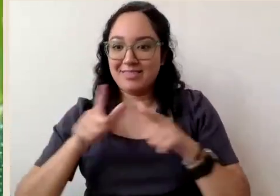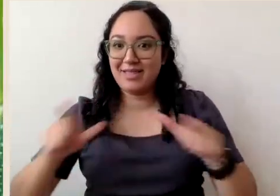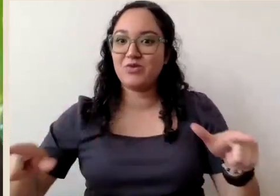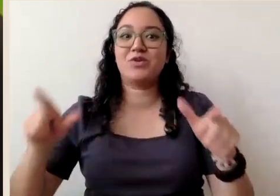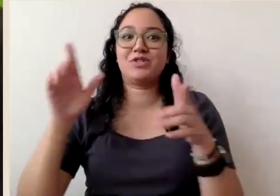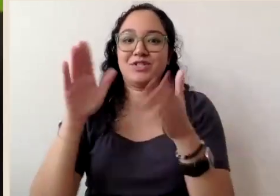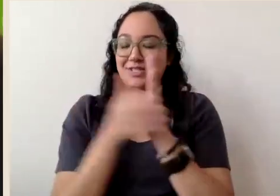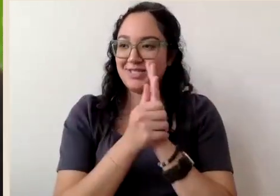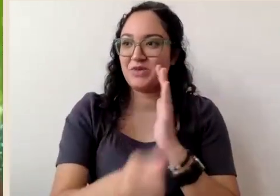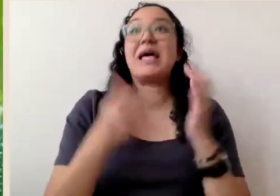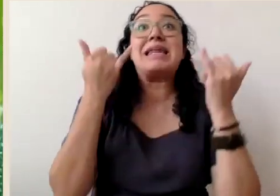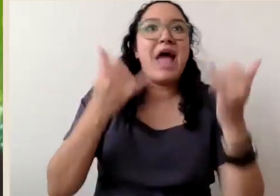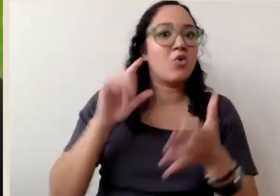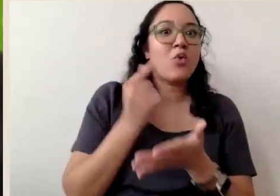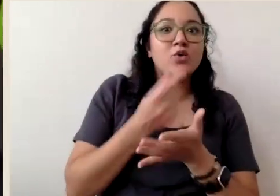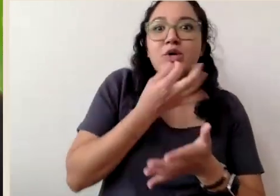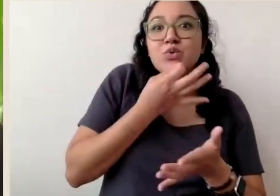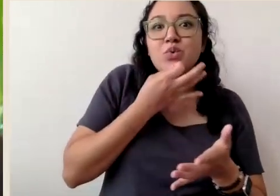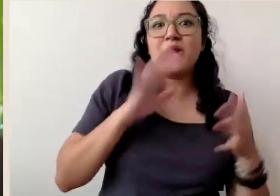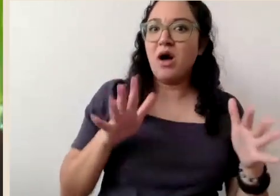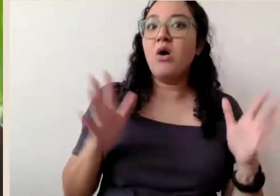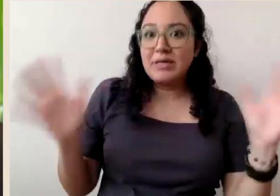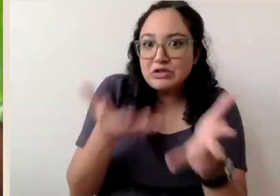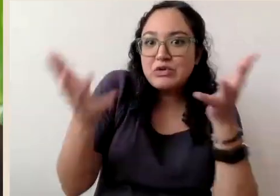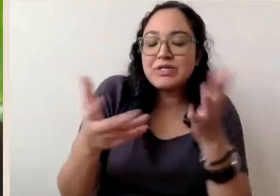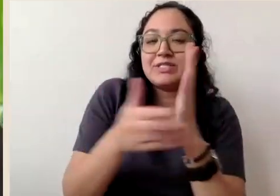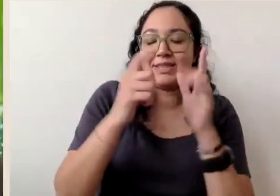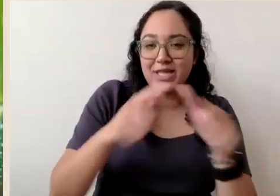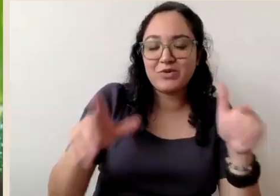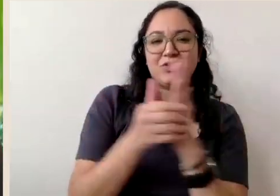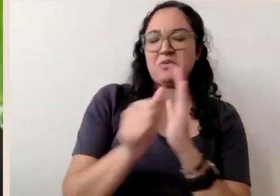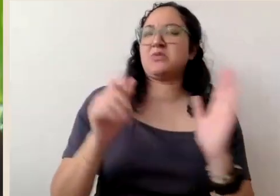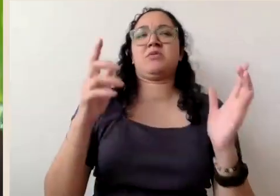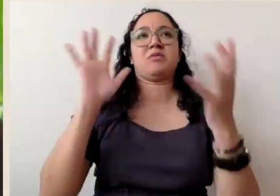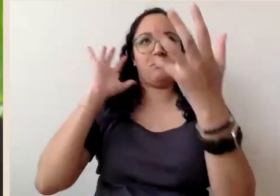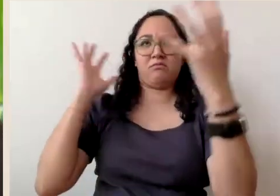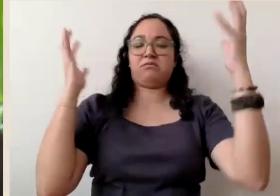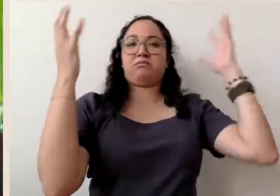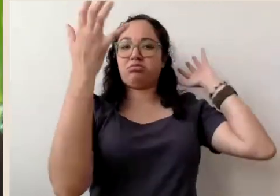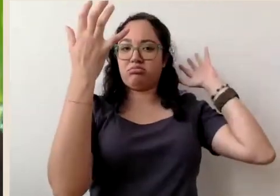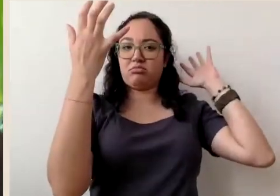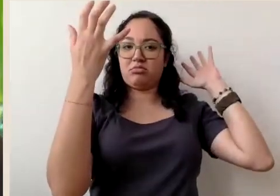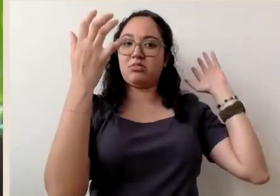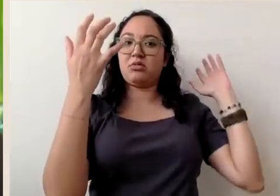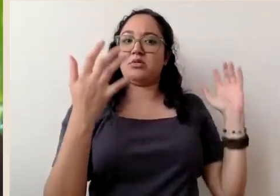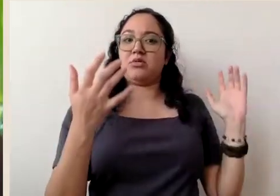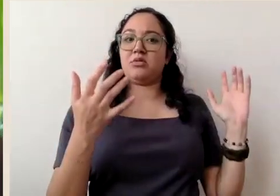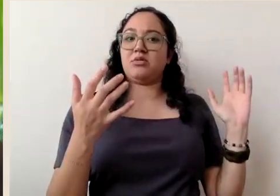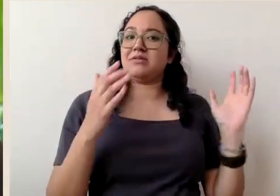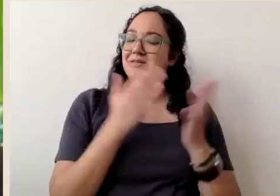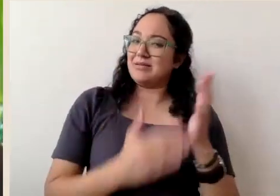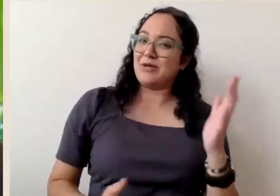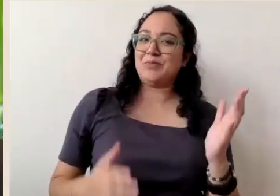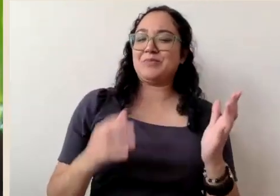from high school and they get Yes. us. And so that becomes a shift in mindsets that some